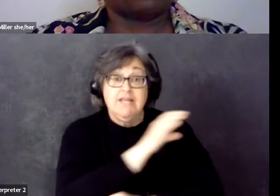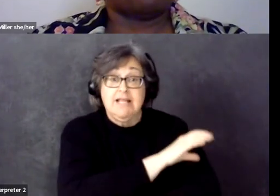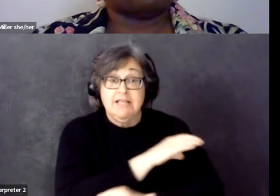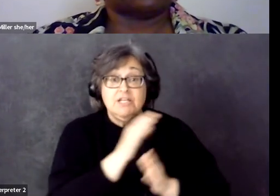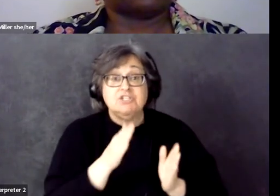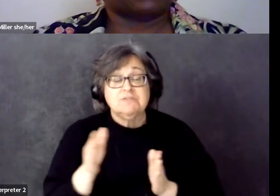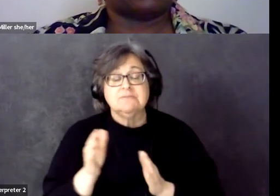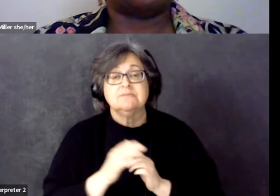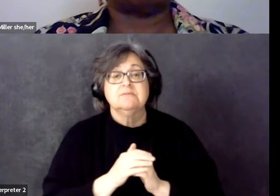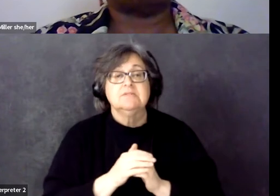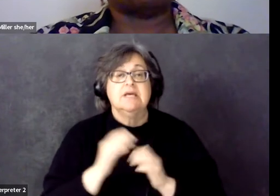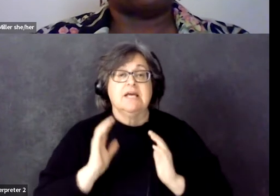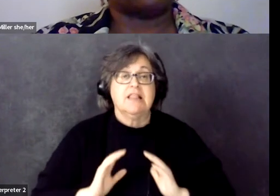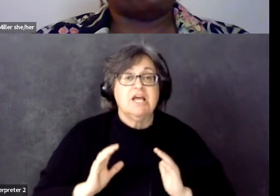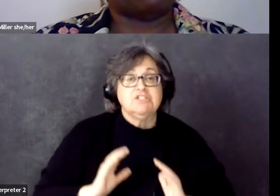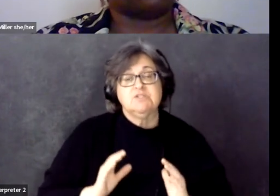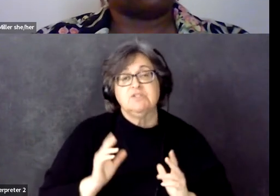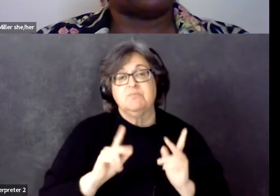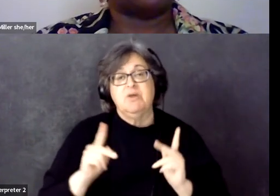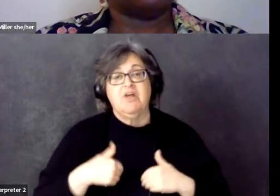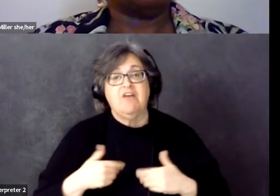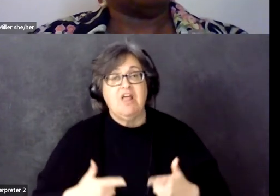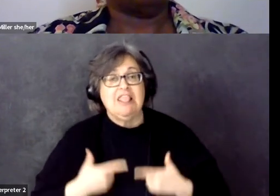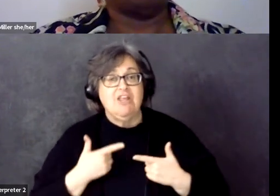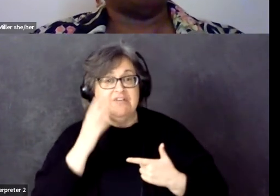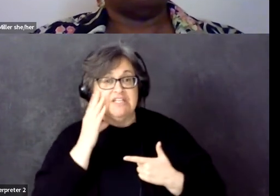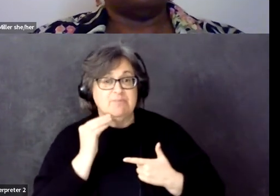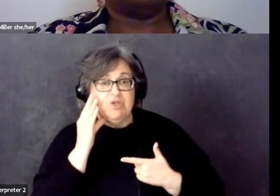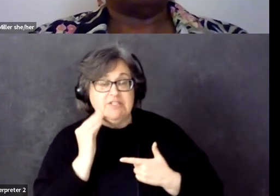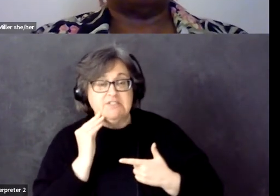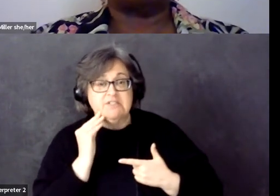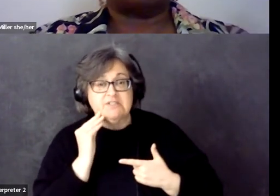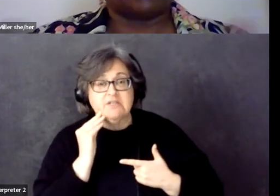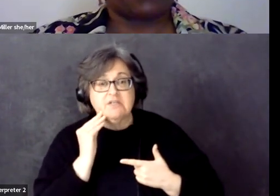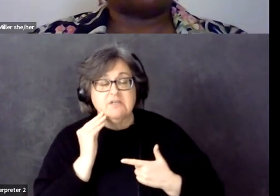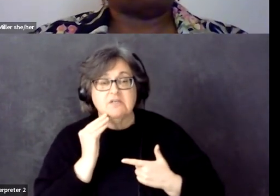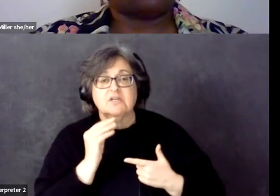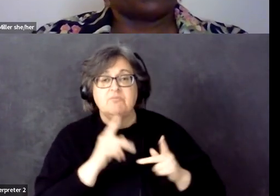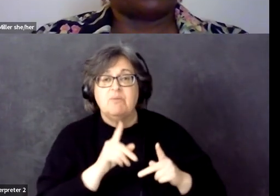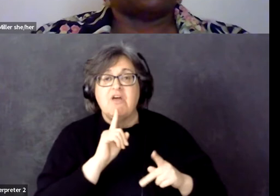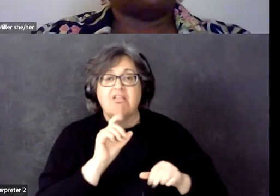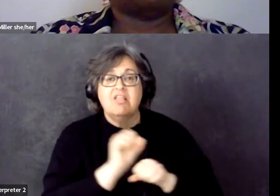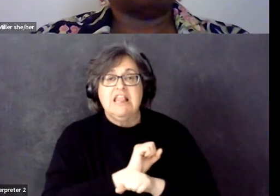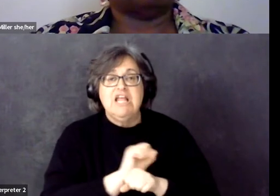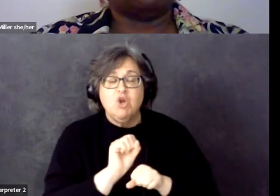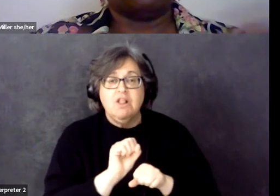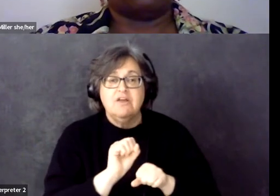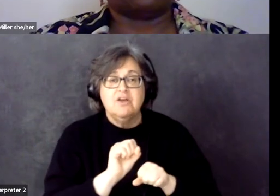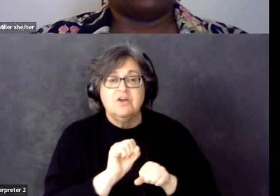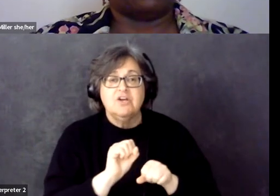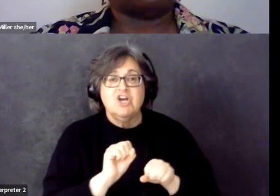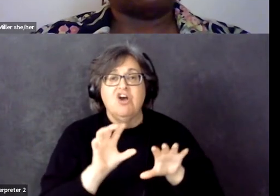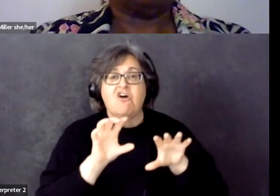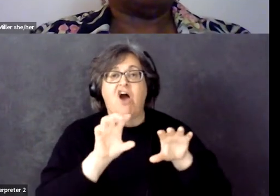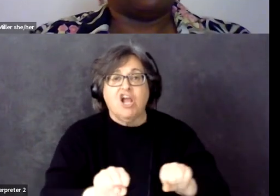and clients and people with lived experience who literally occupied the